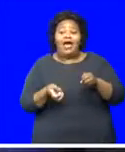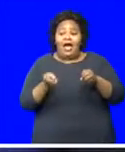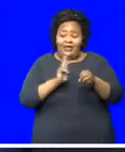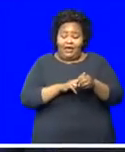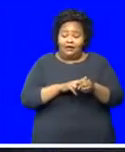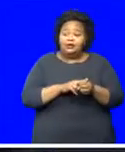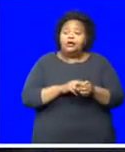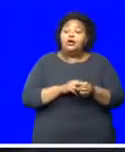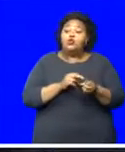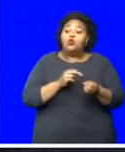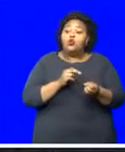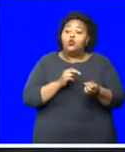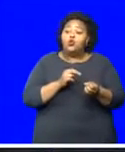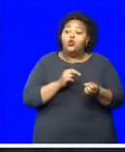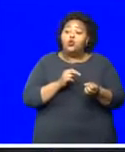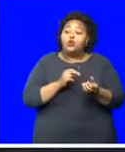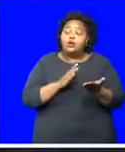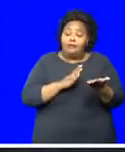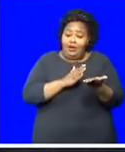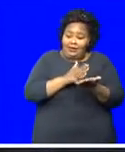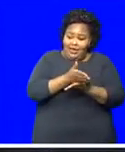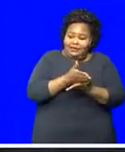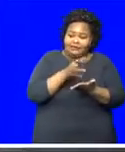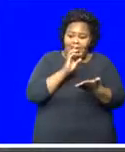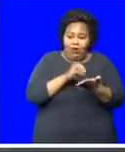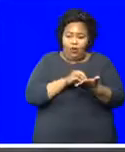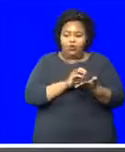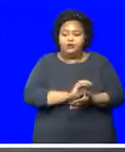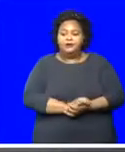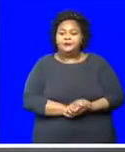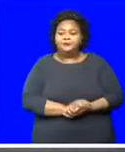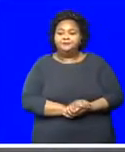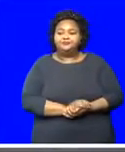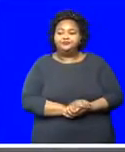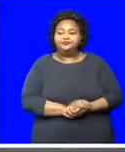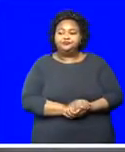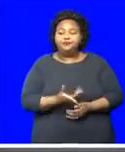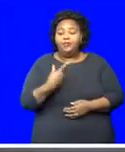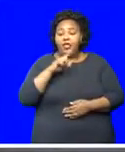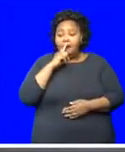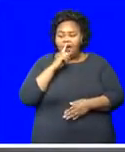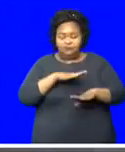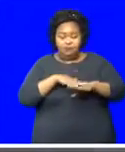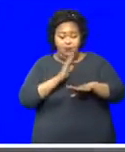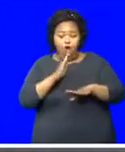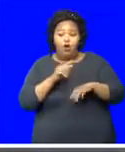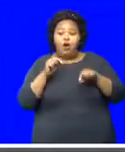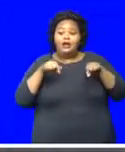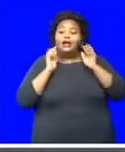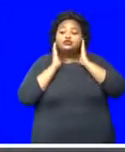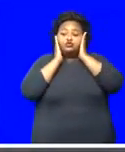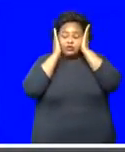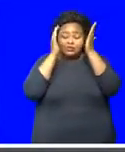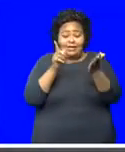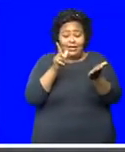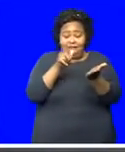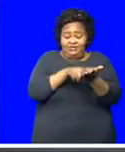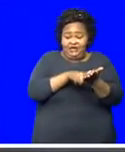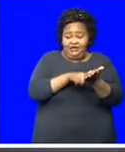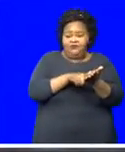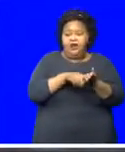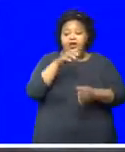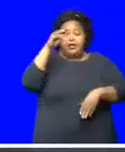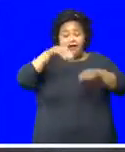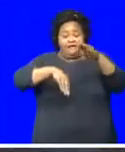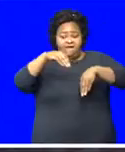but kakhulu ngilokuthi kunemithetho lekhona even yema elections